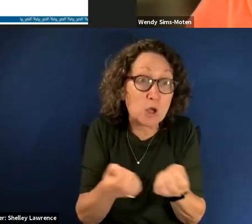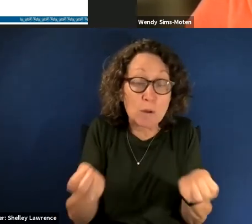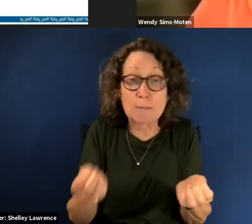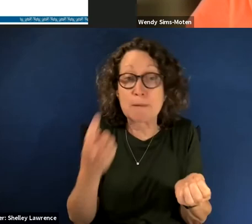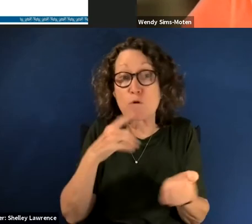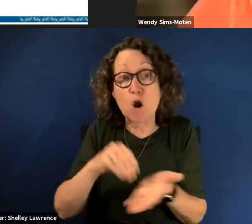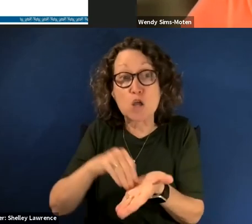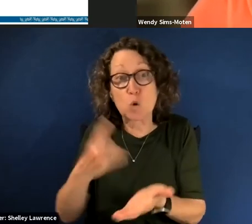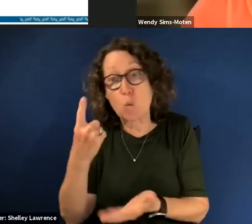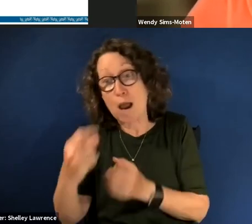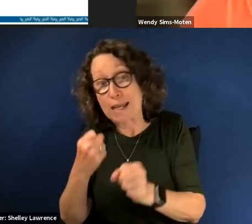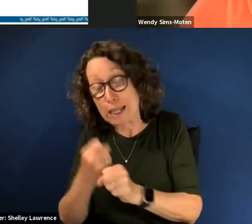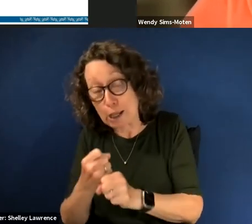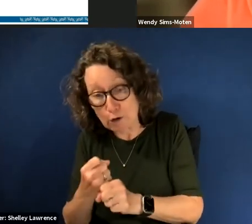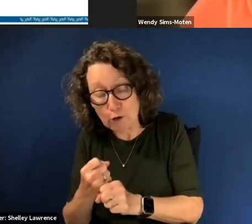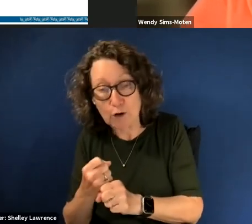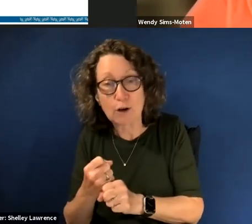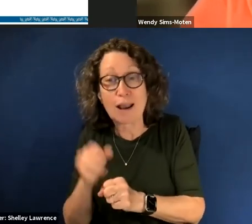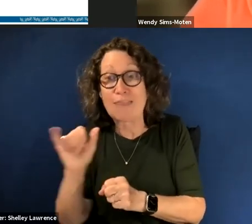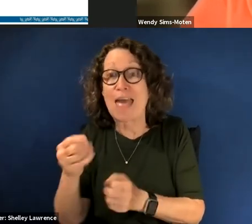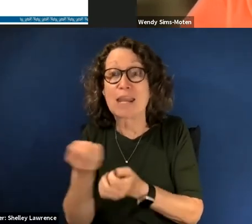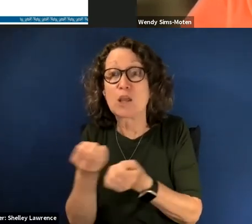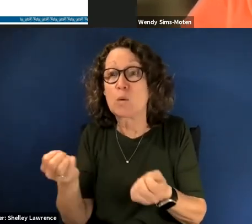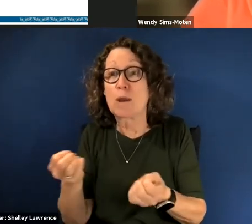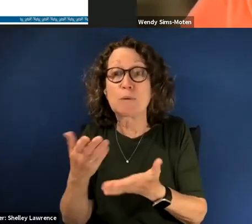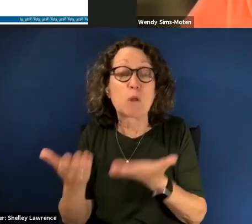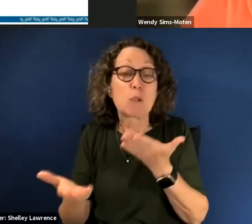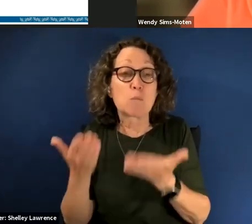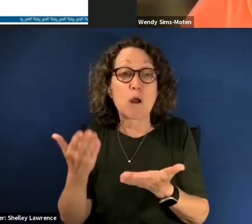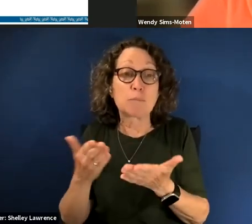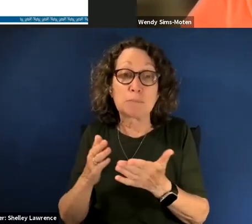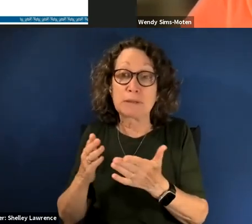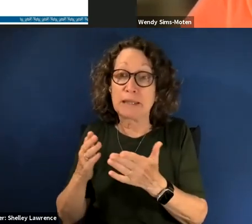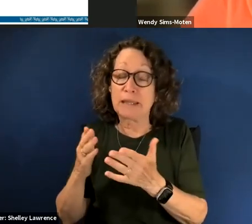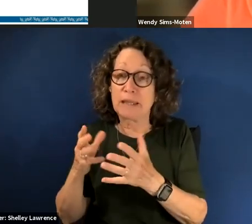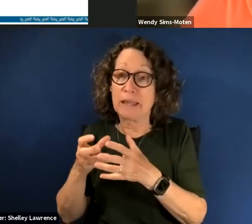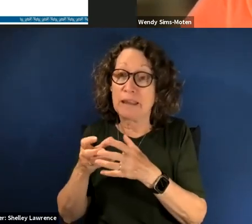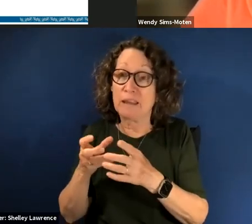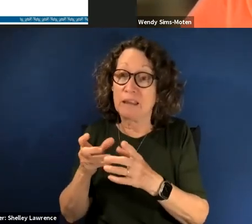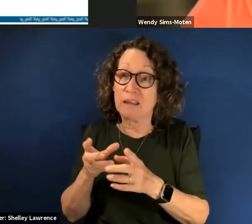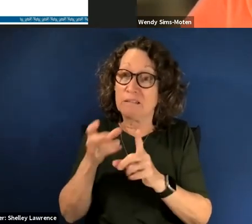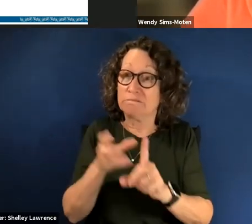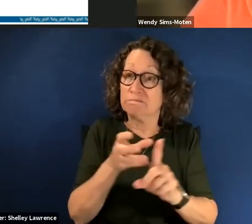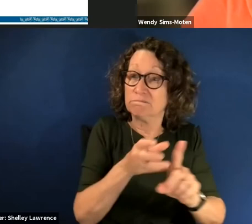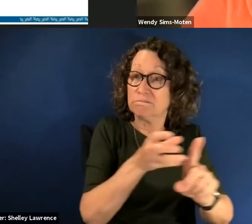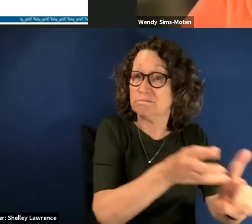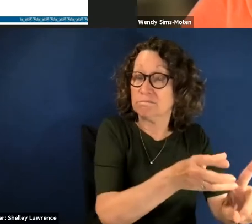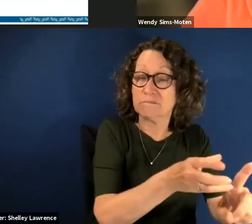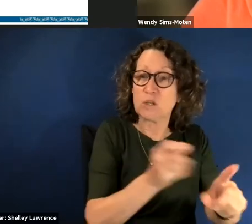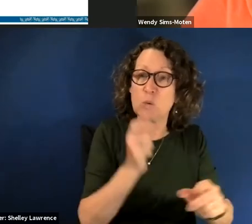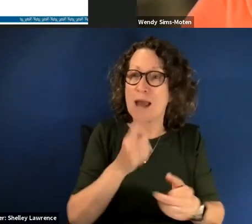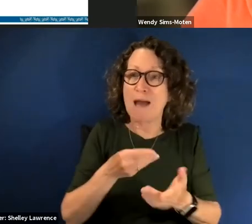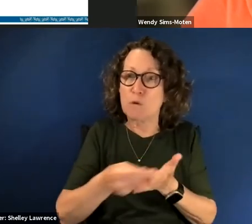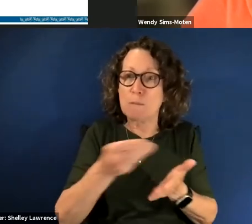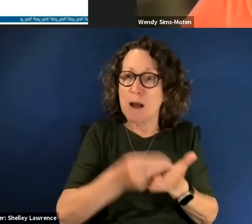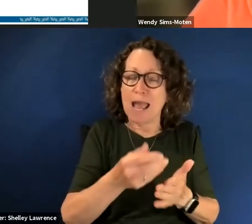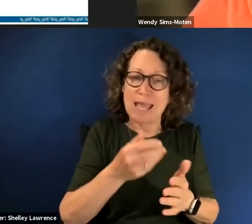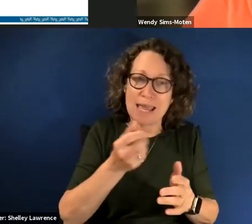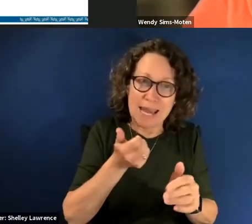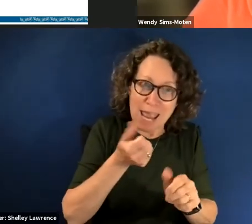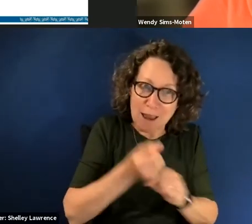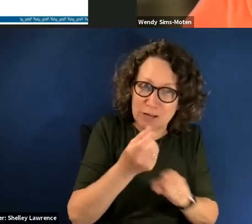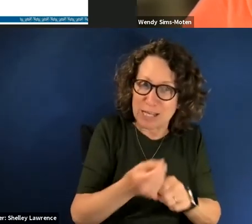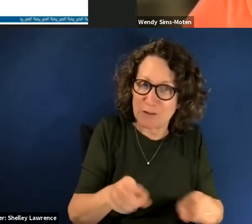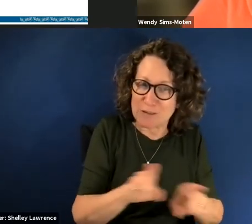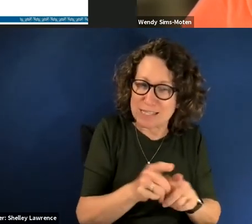a student one year, that equipment would probably follow that student to the next grade. You wouldn't have to keep buying them over and over